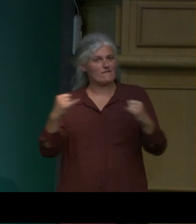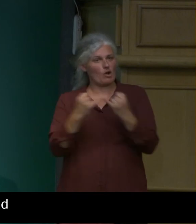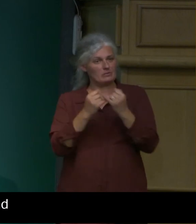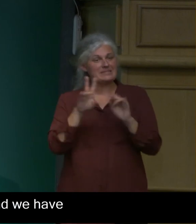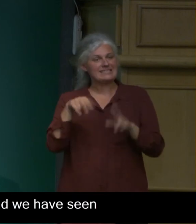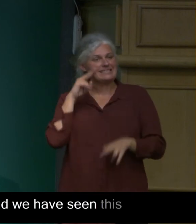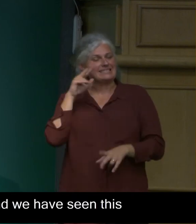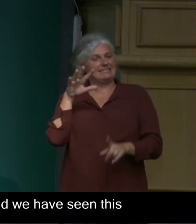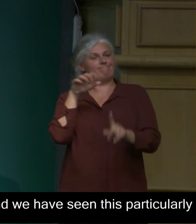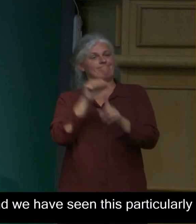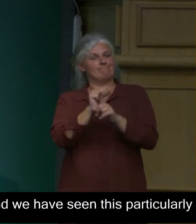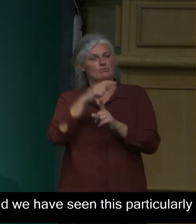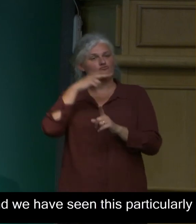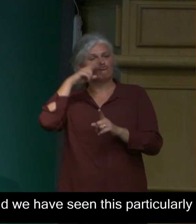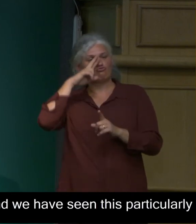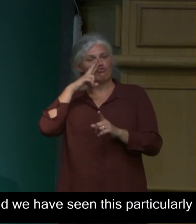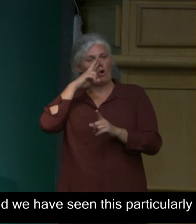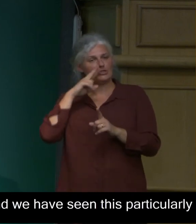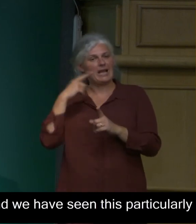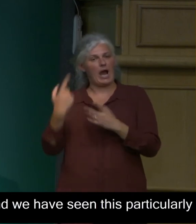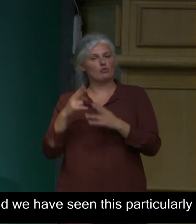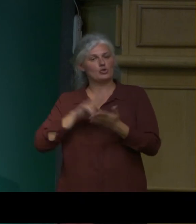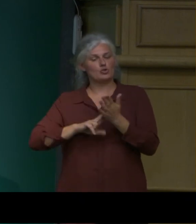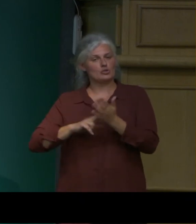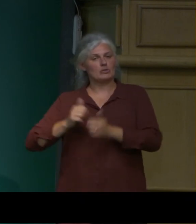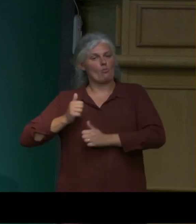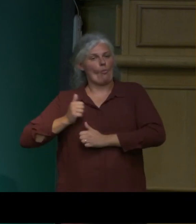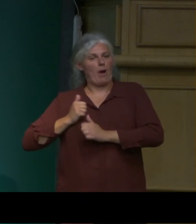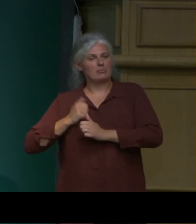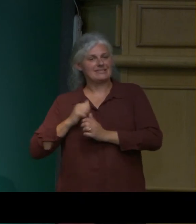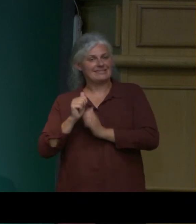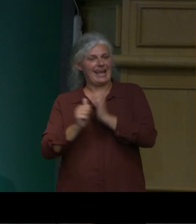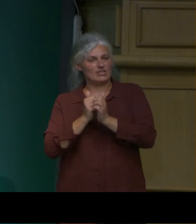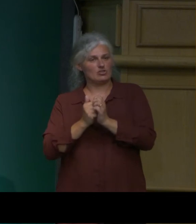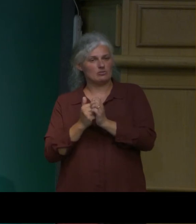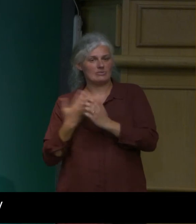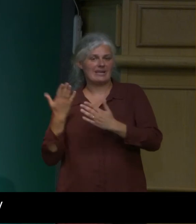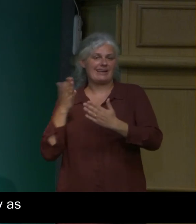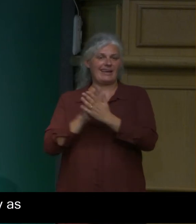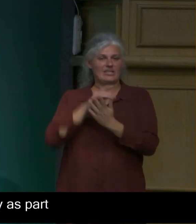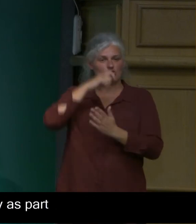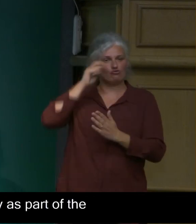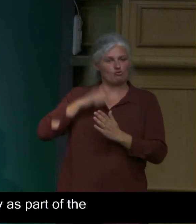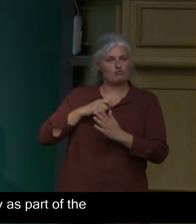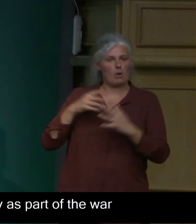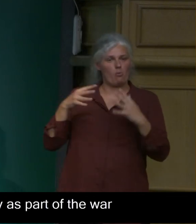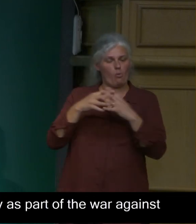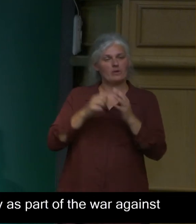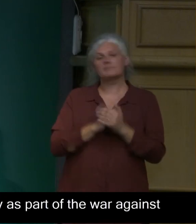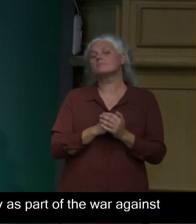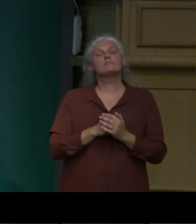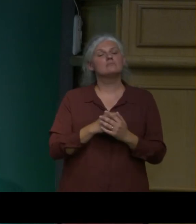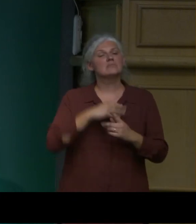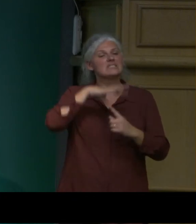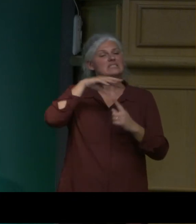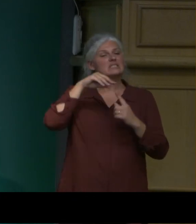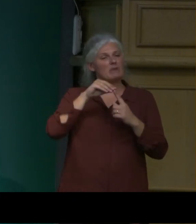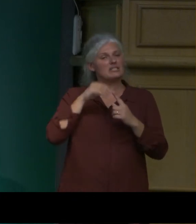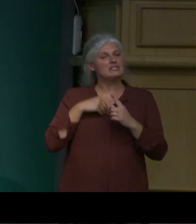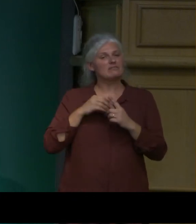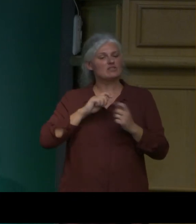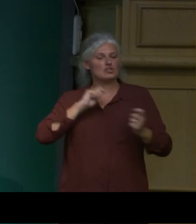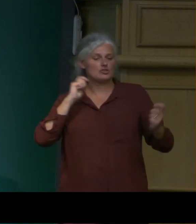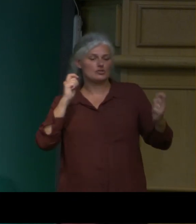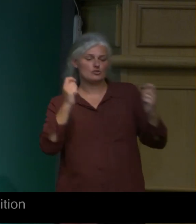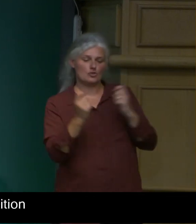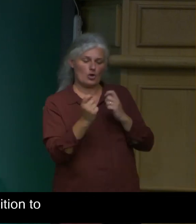in the way Russia's weaponized energy as part of its war against Ukraine it's particularly why the transition to